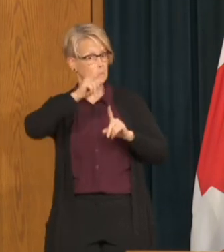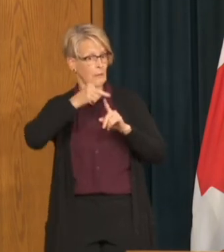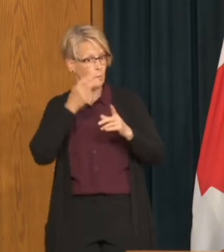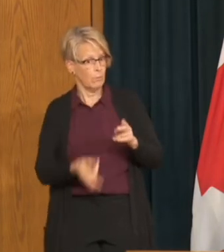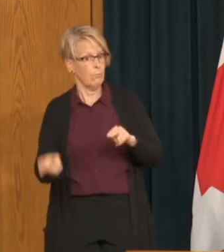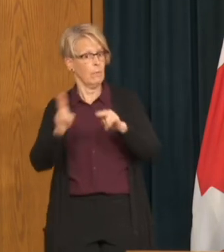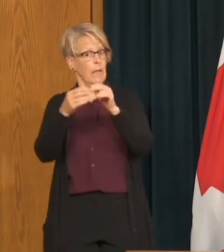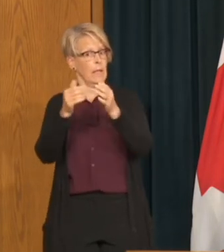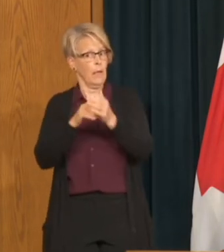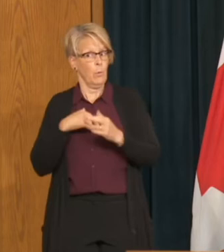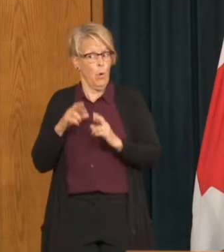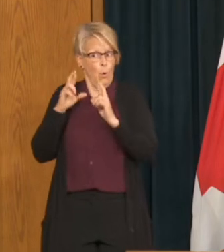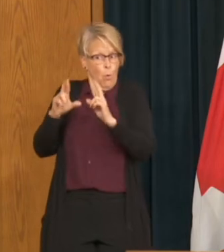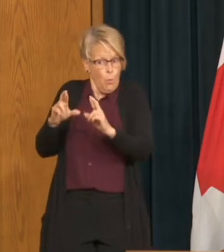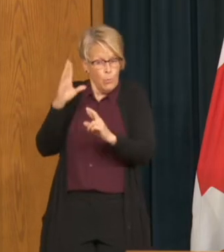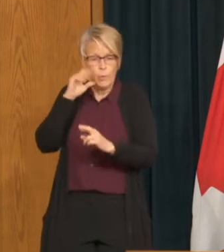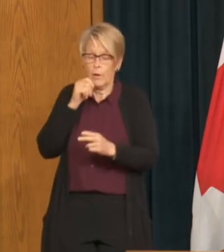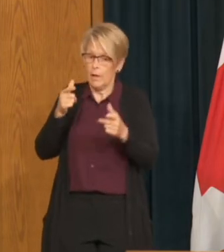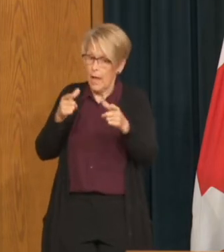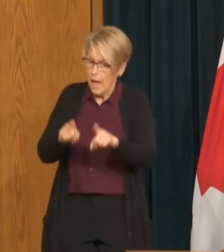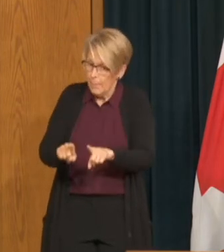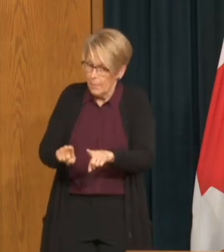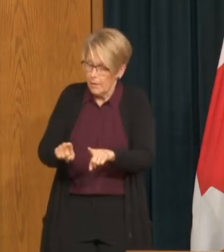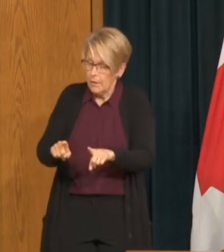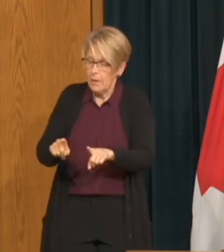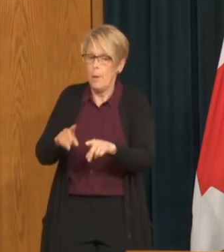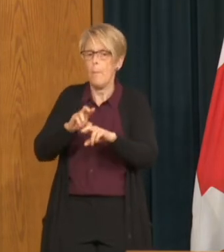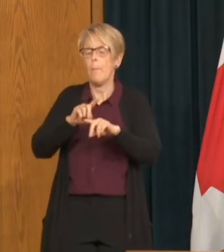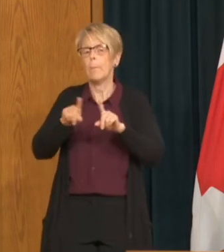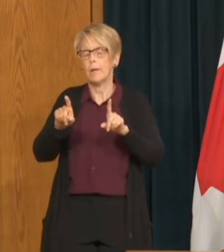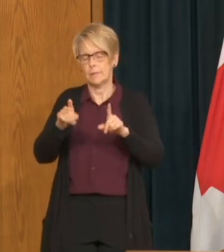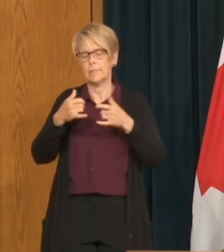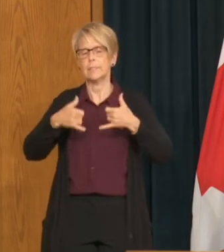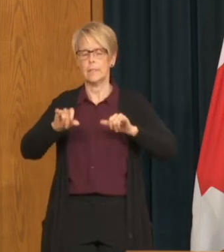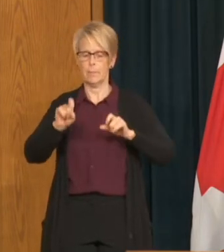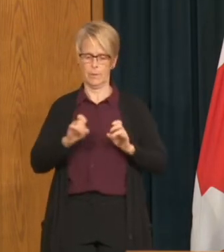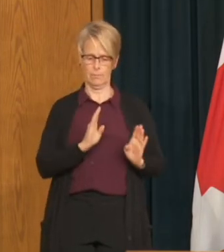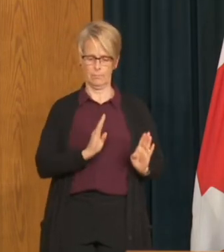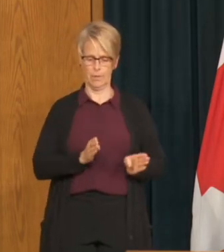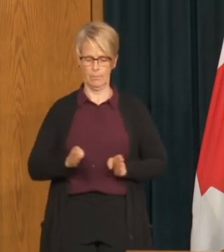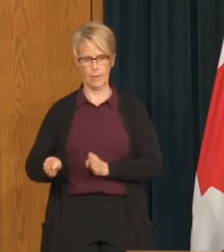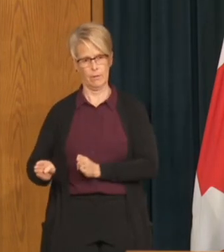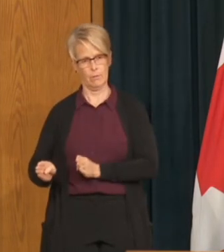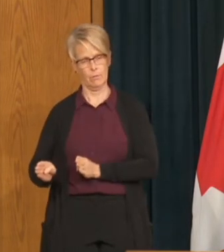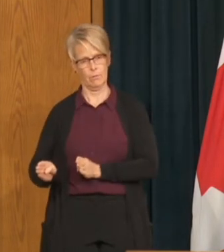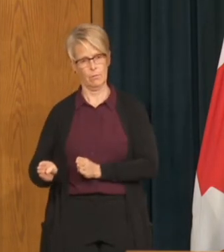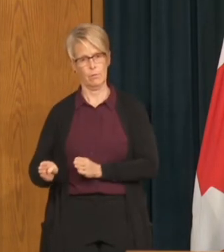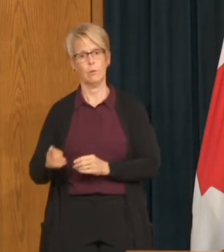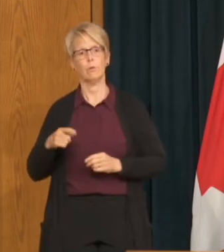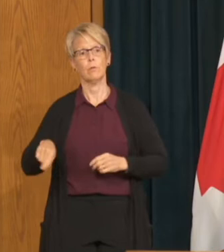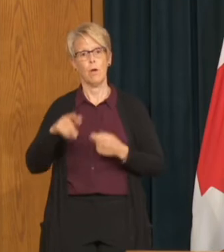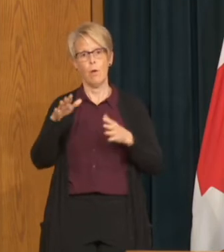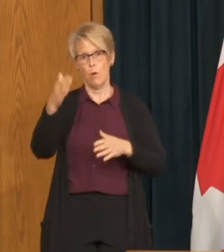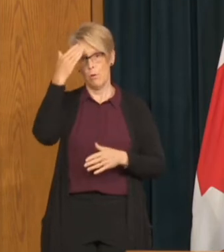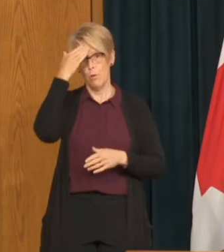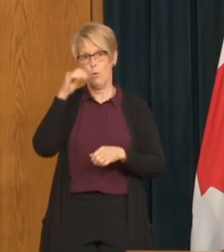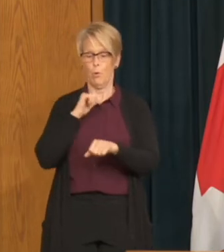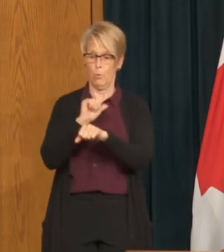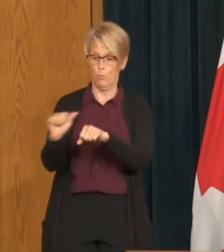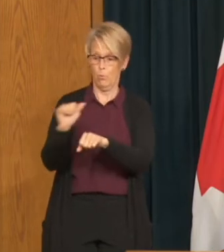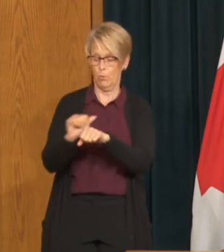We certainly hope that won't happen, but it's important that we are prepared if it does. As you are all aware, work has